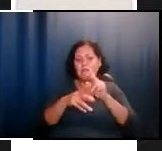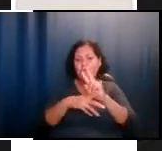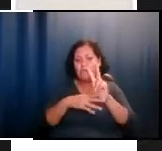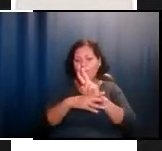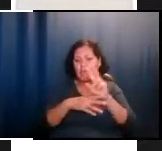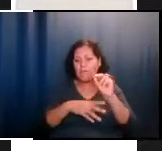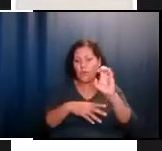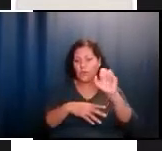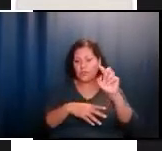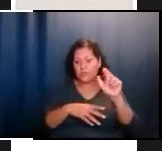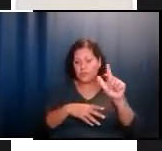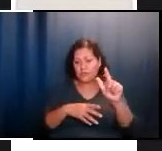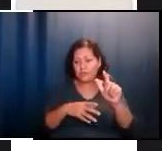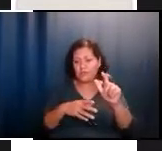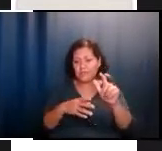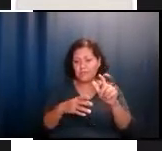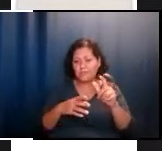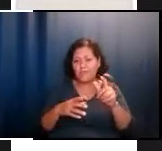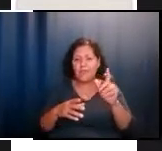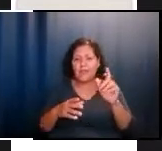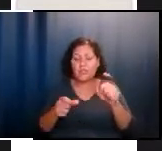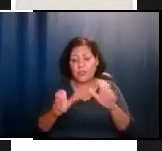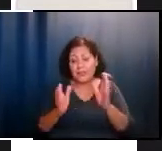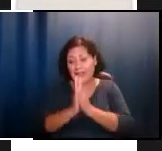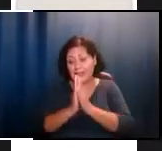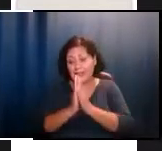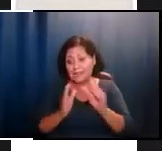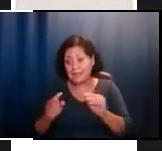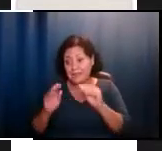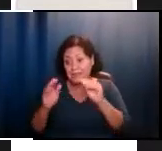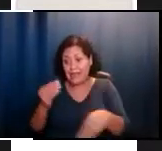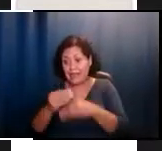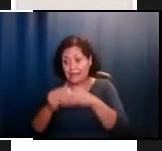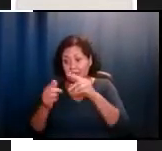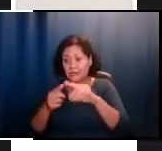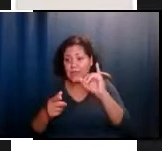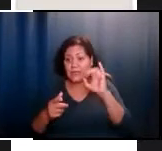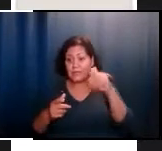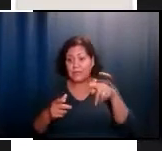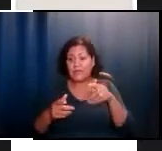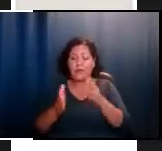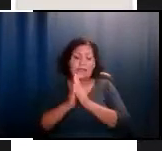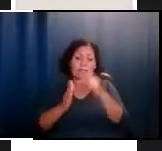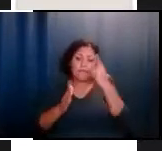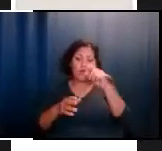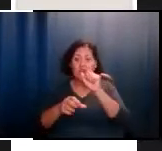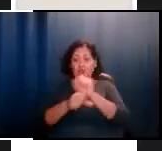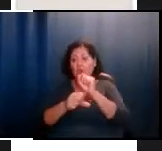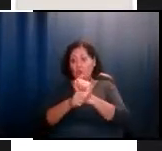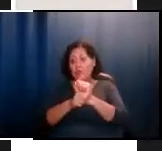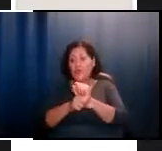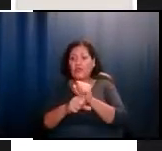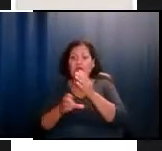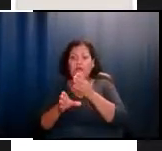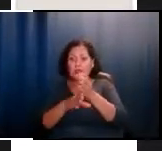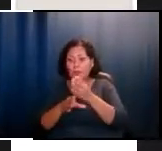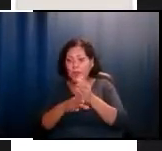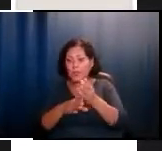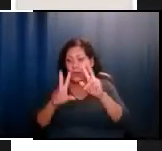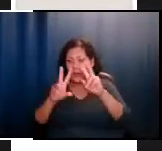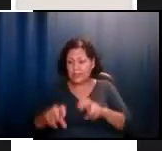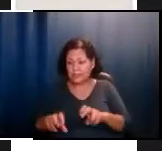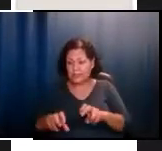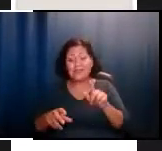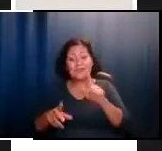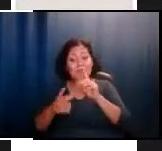to ask to be put into an IEP, asking for a career assessment. That's super important. But these are all,